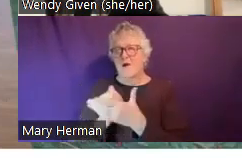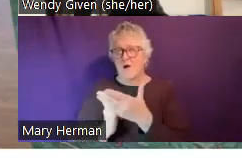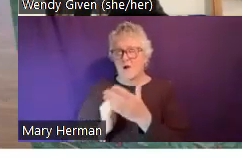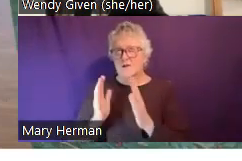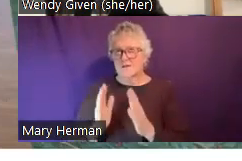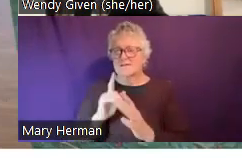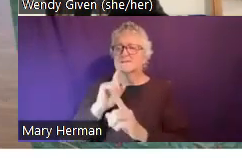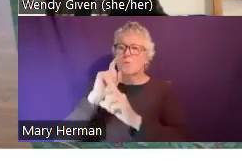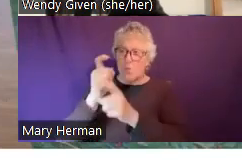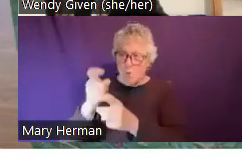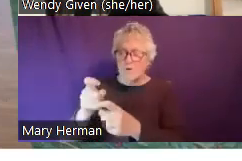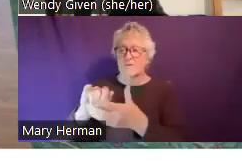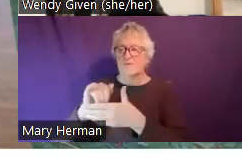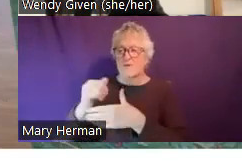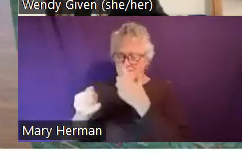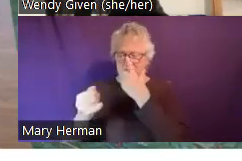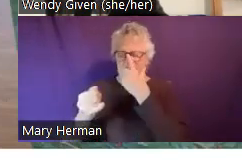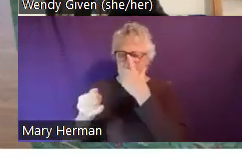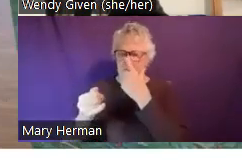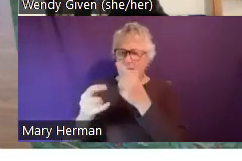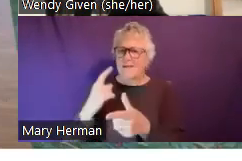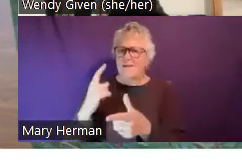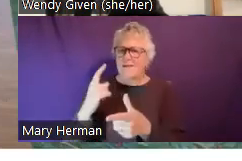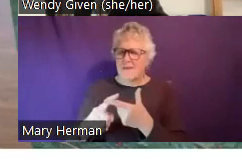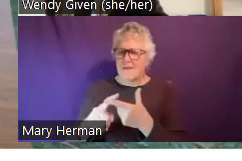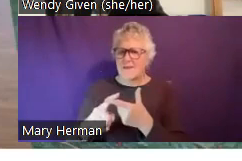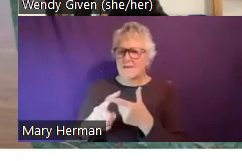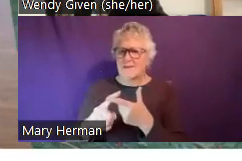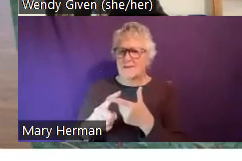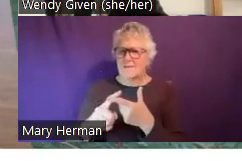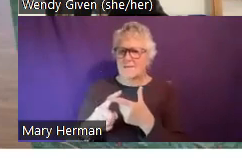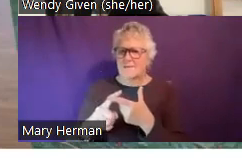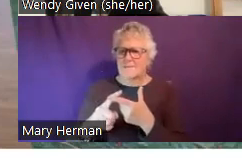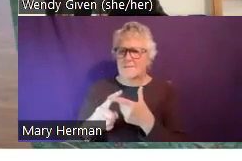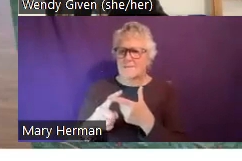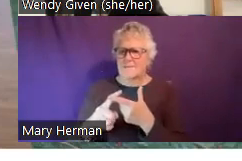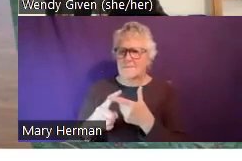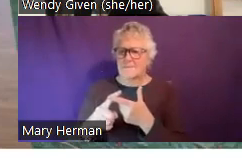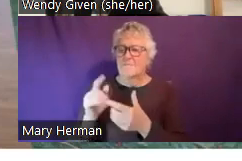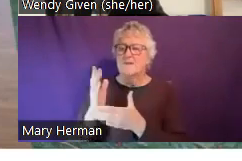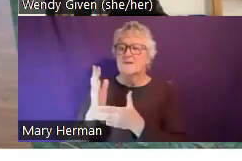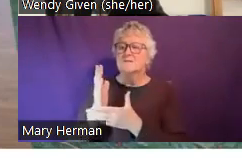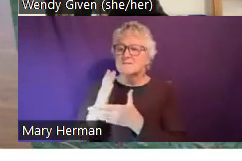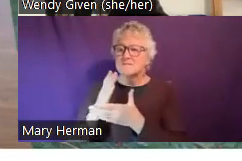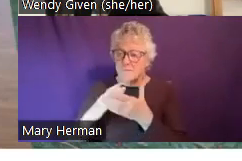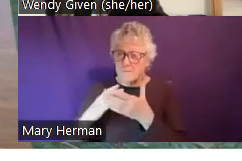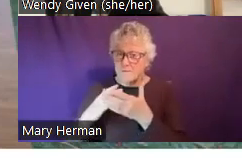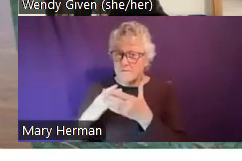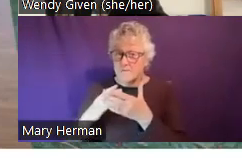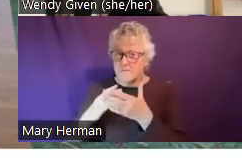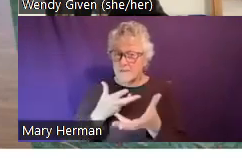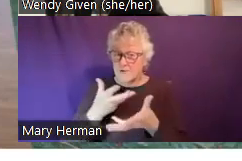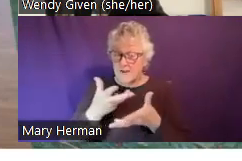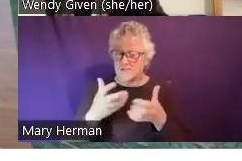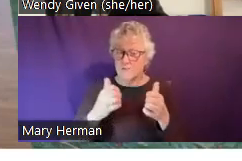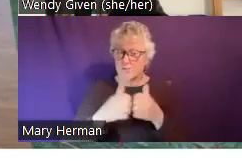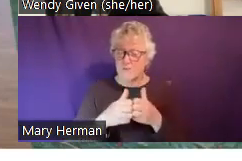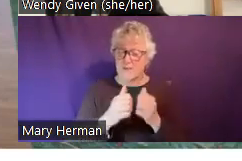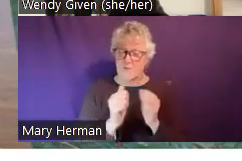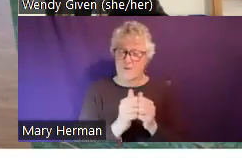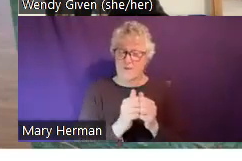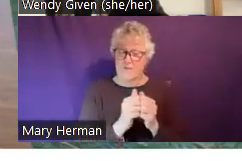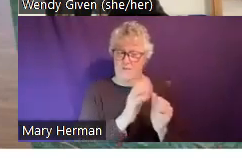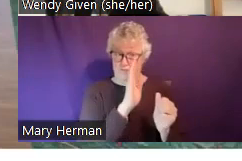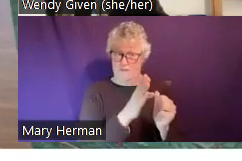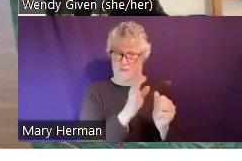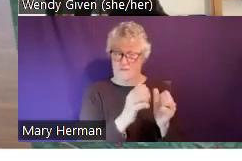the interlocutor between the artist and the port? Some of that will be with RAC directly, and then there